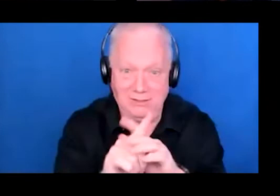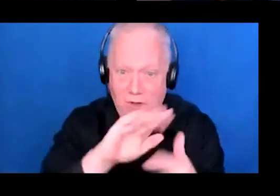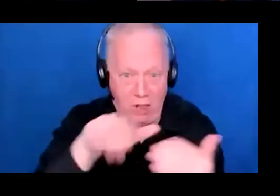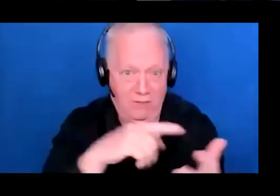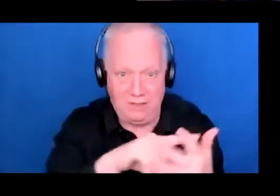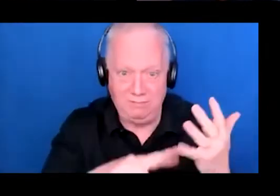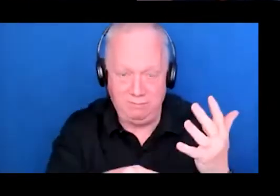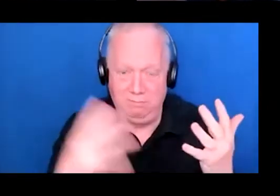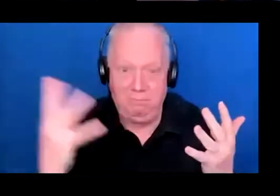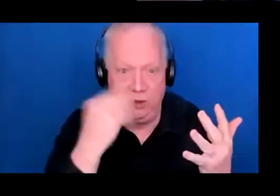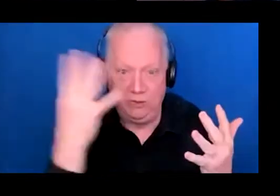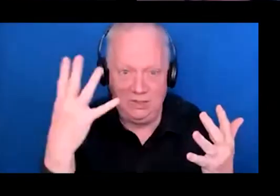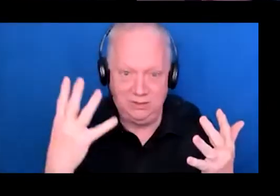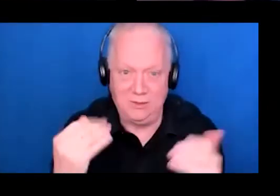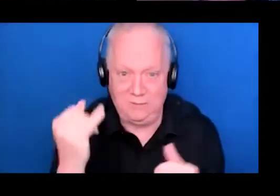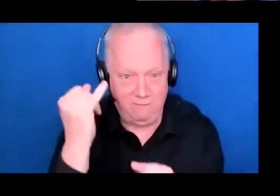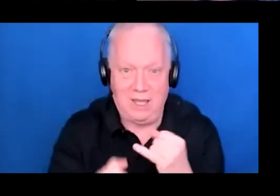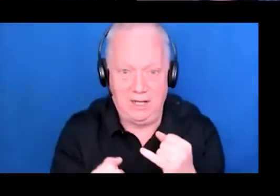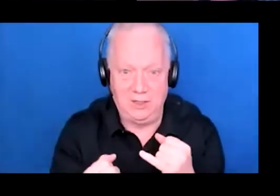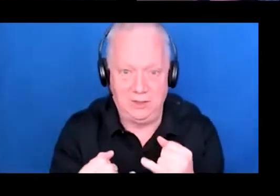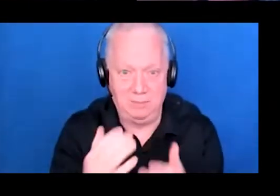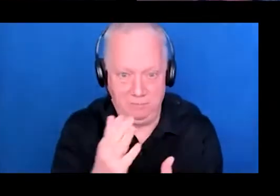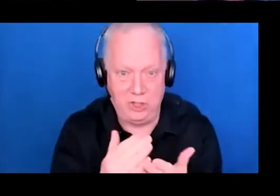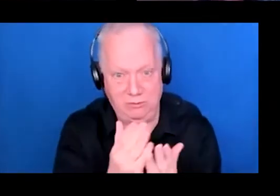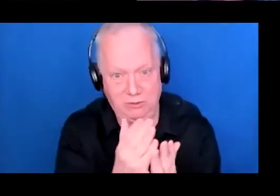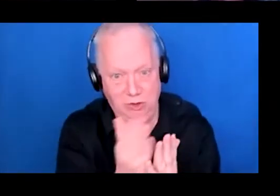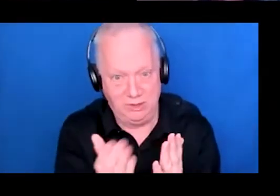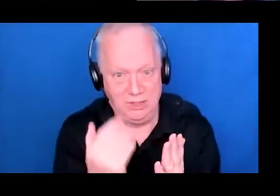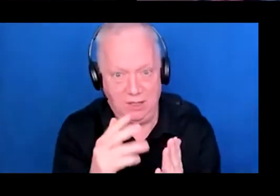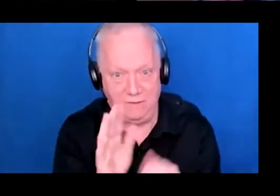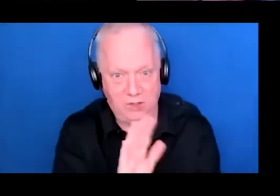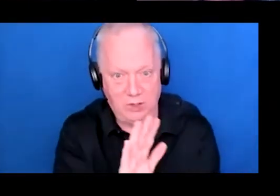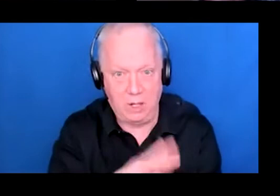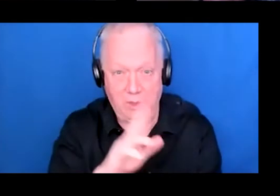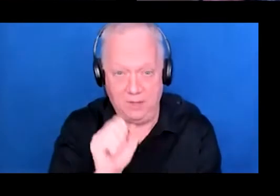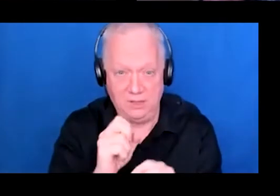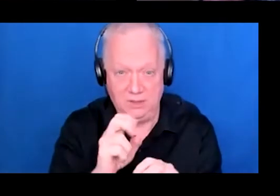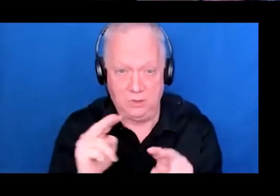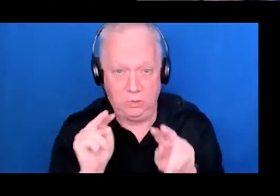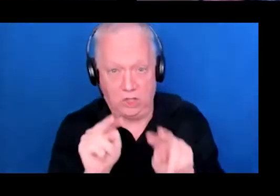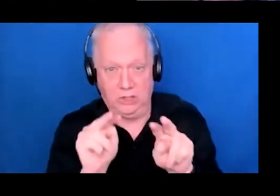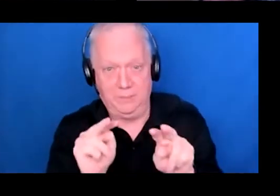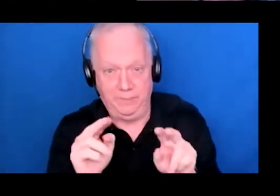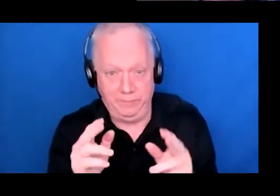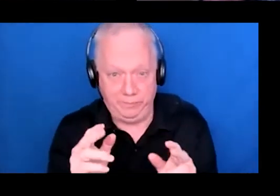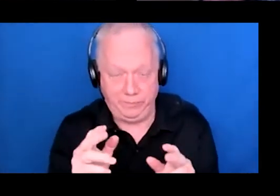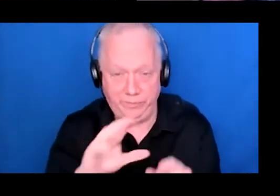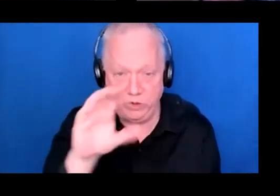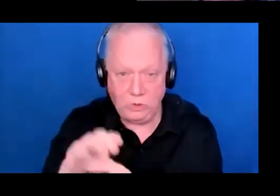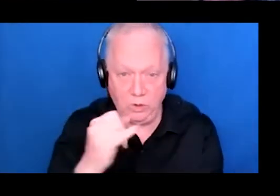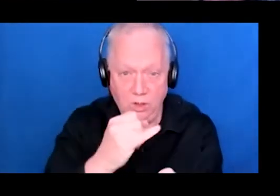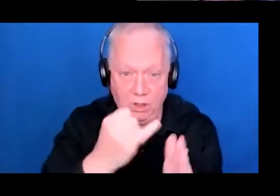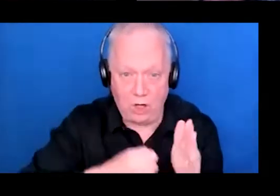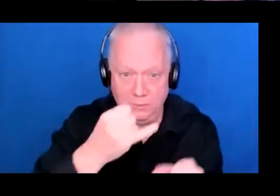that beautifully. And so the final scene that you see of people on the bus watching him at, you know, the Chicago Art